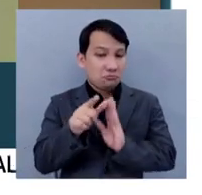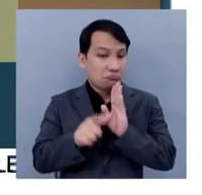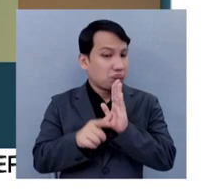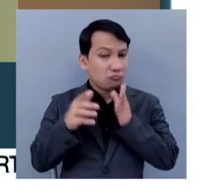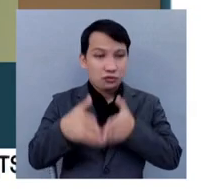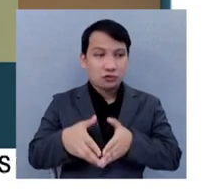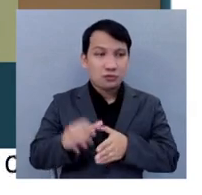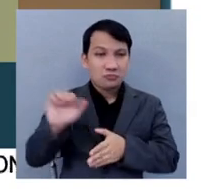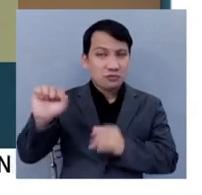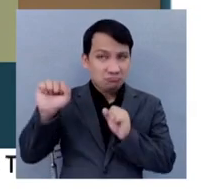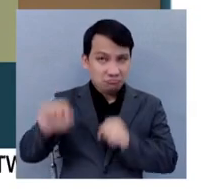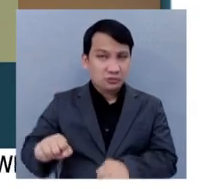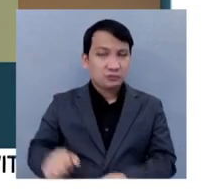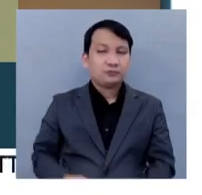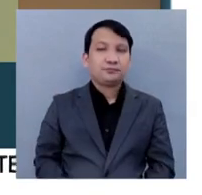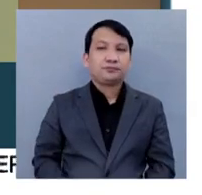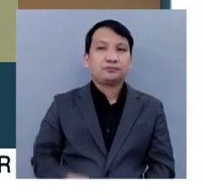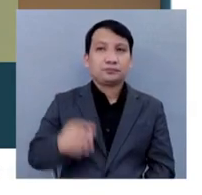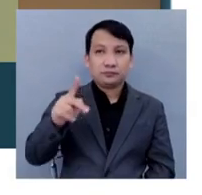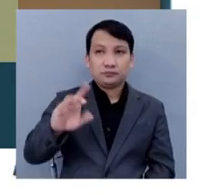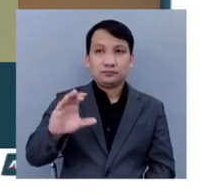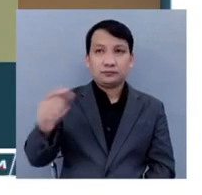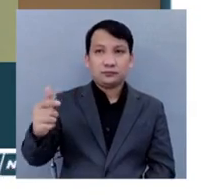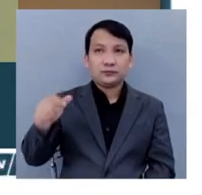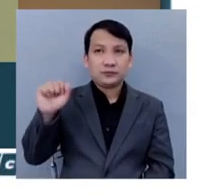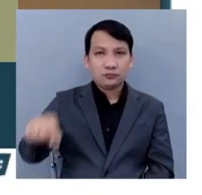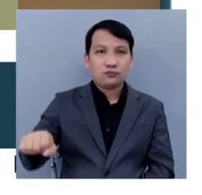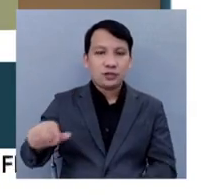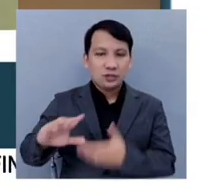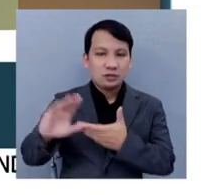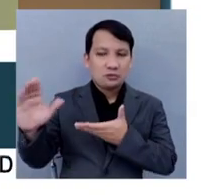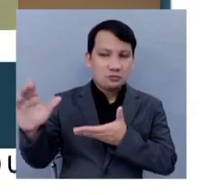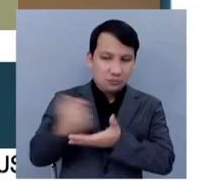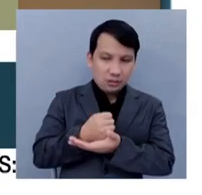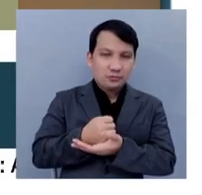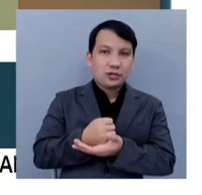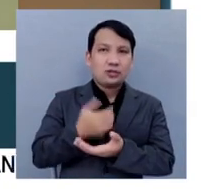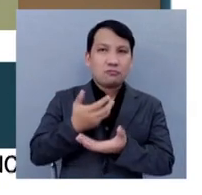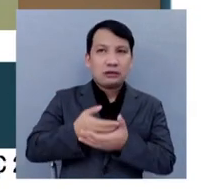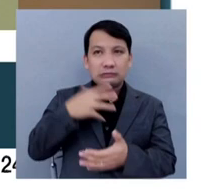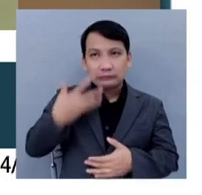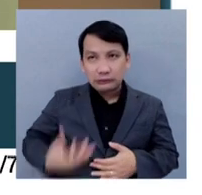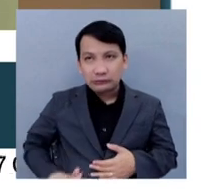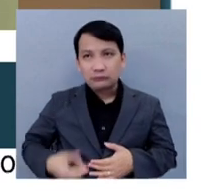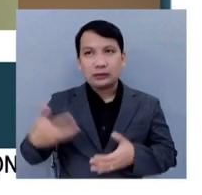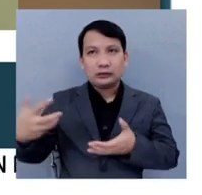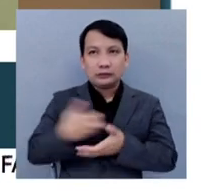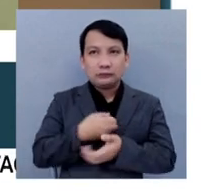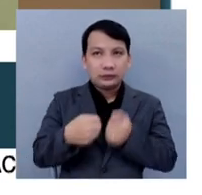way, then the PCGG can recover assets, ill-gotten assets of the Marcos family.